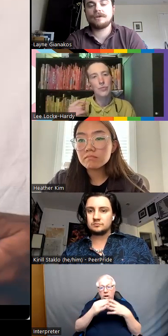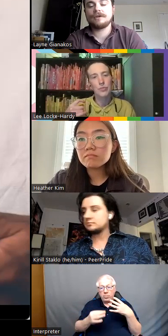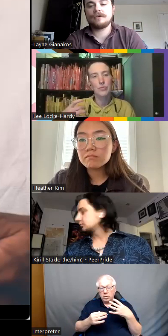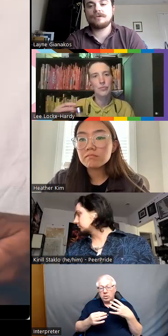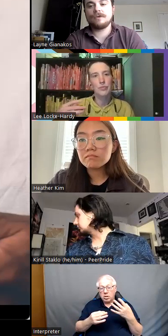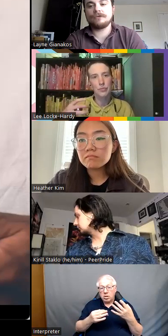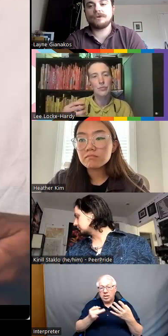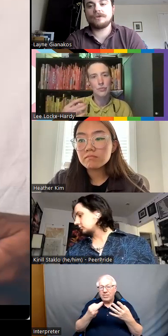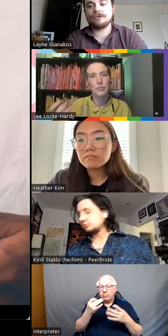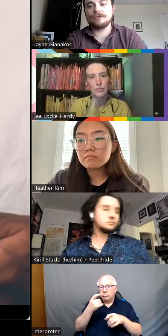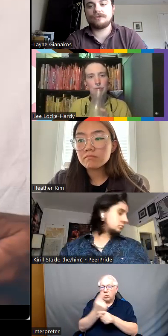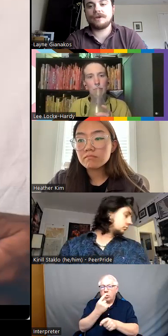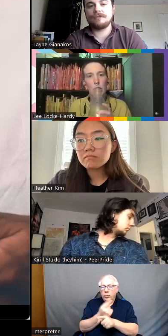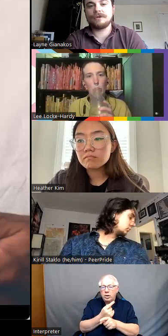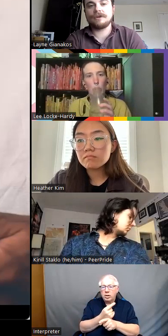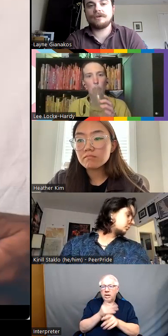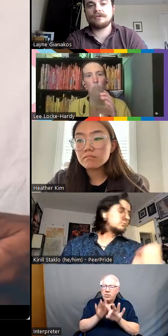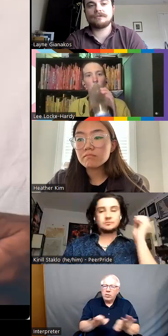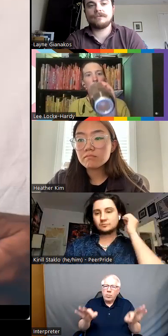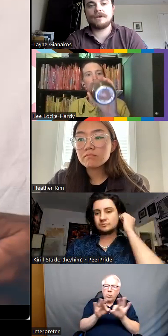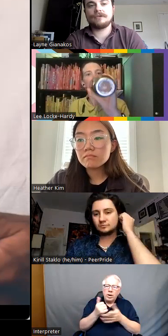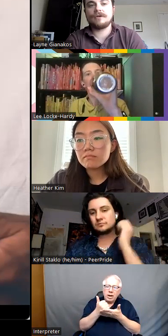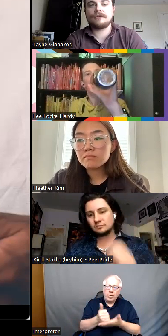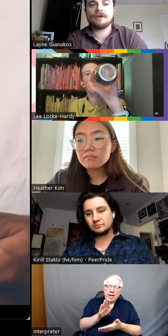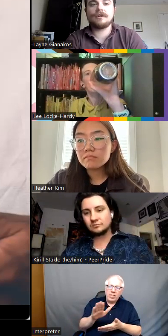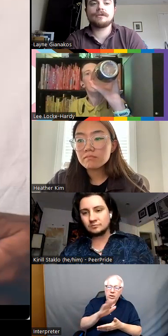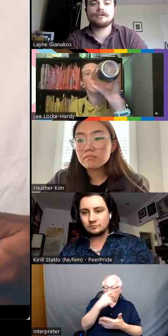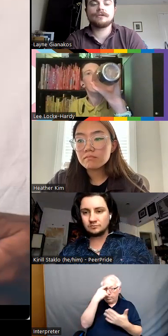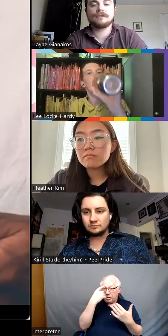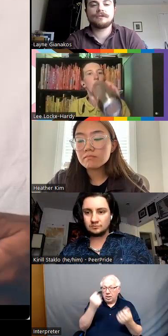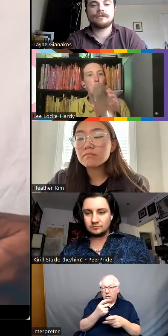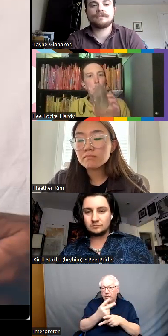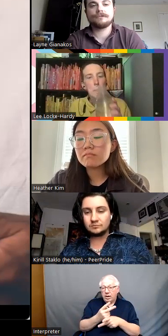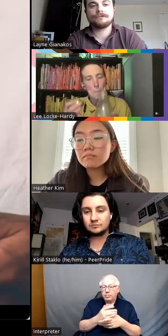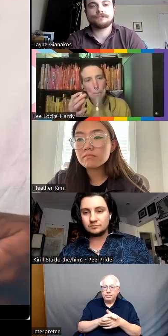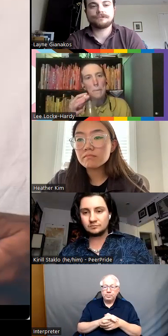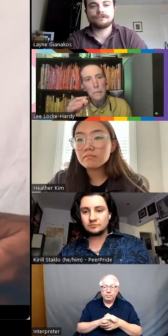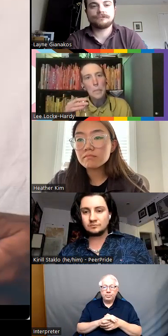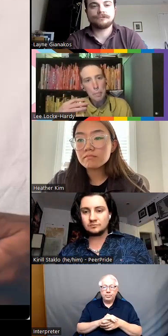appropriate was really crucial to helping their mental health care.